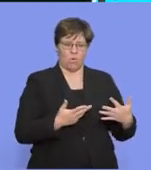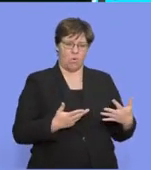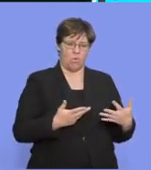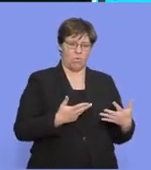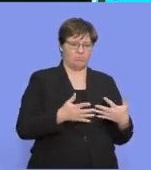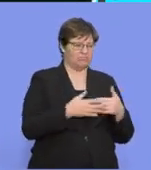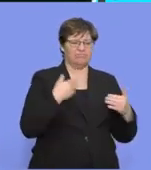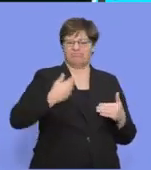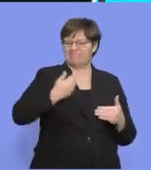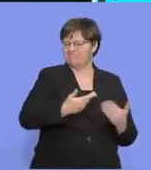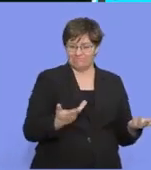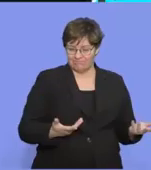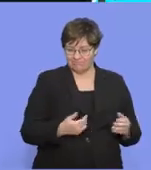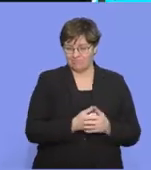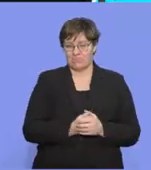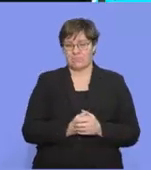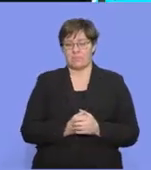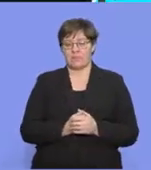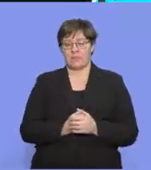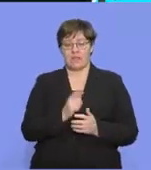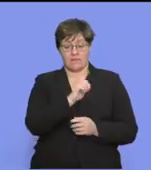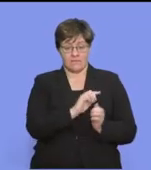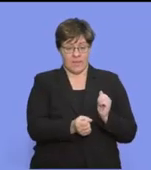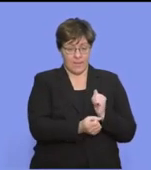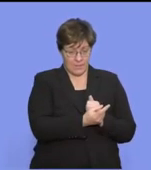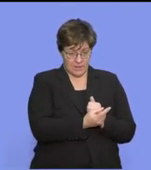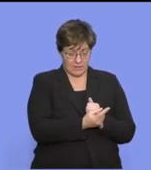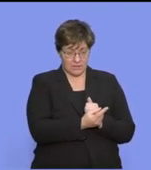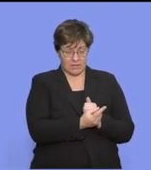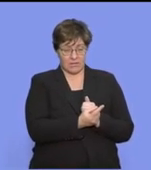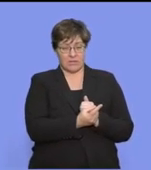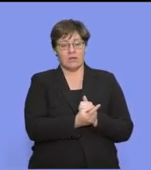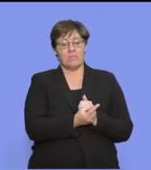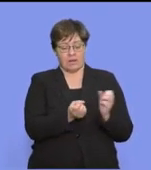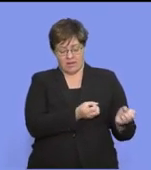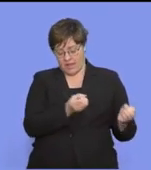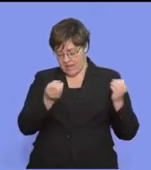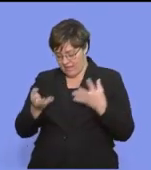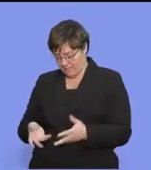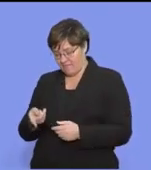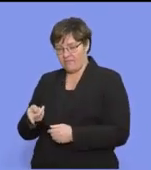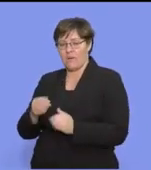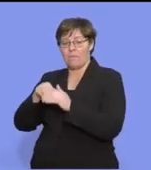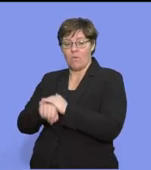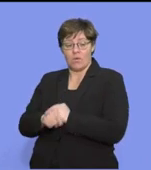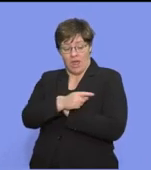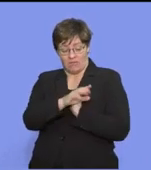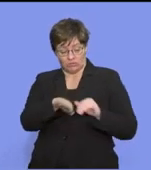of their body frequently, and then that would be passed on to its